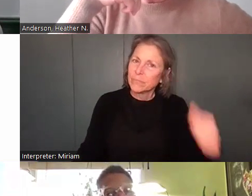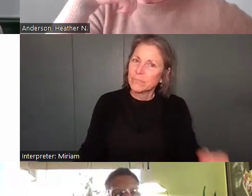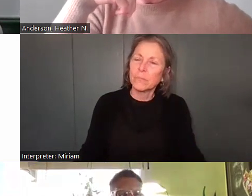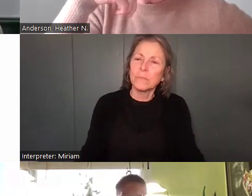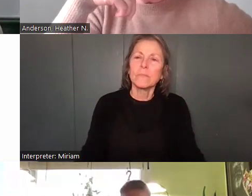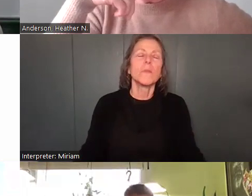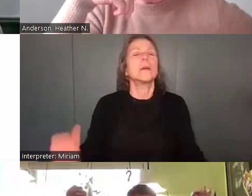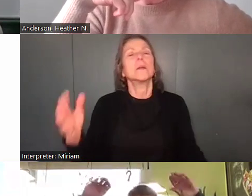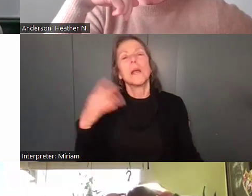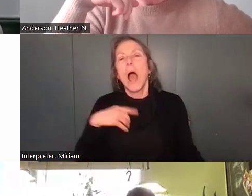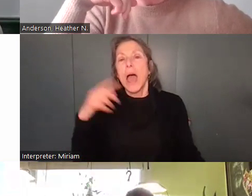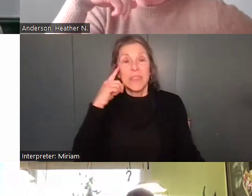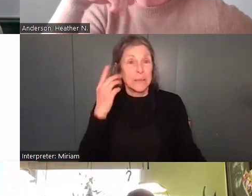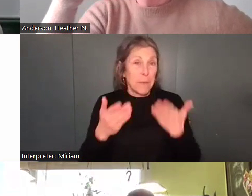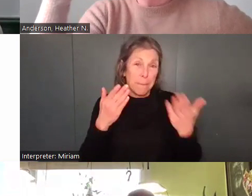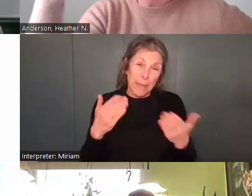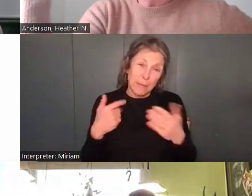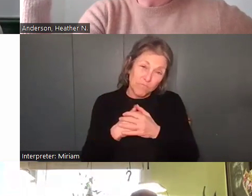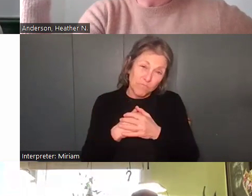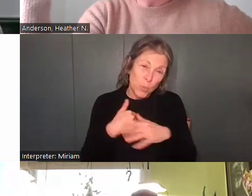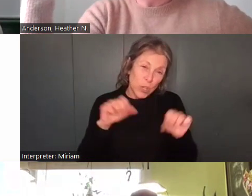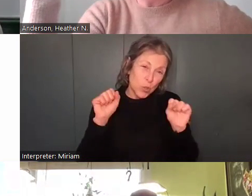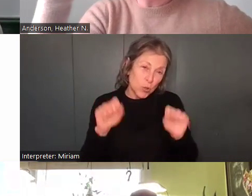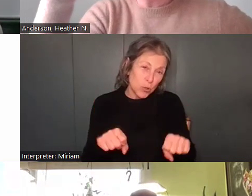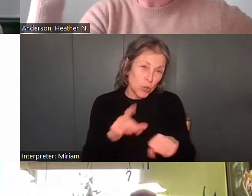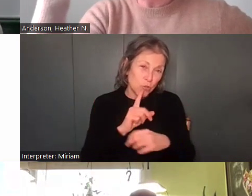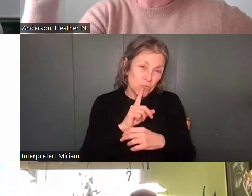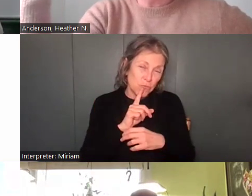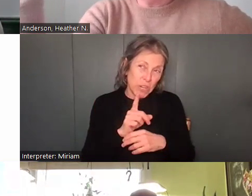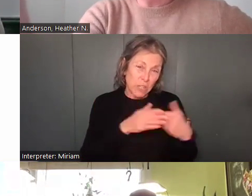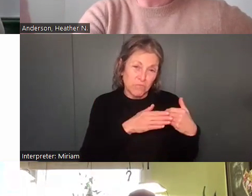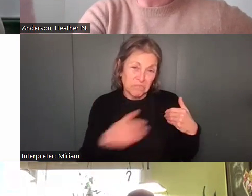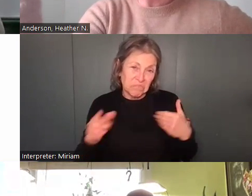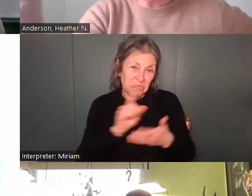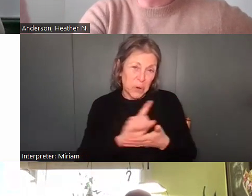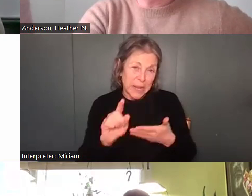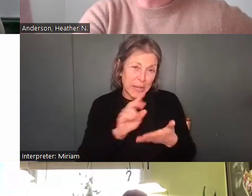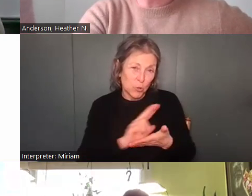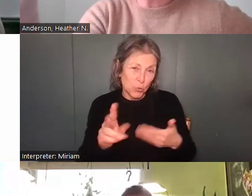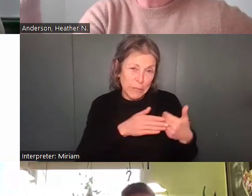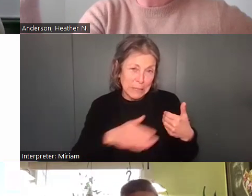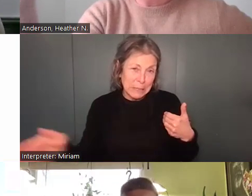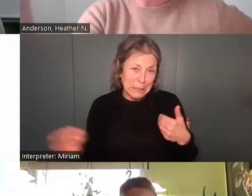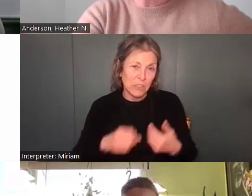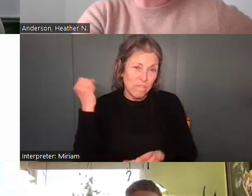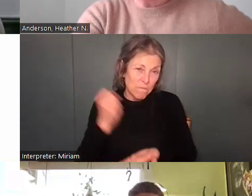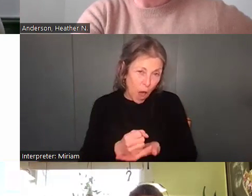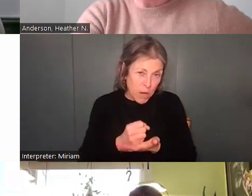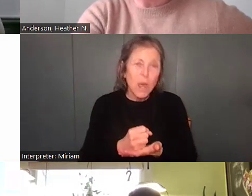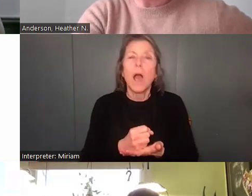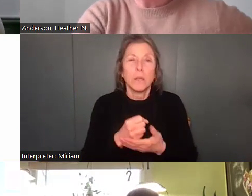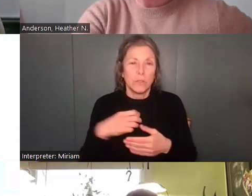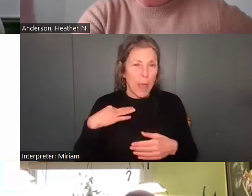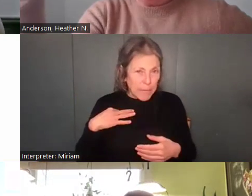let's say, I think it's maybe feasible for us to really, in the next week or two, finalize the application and the